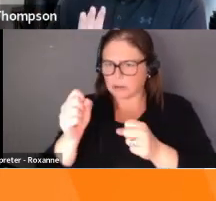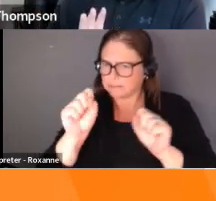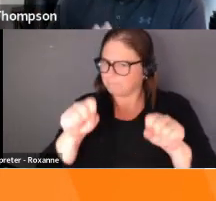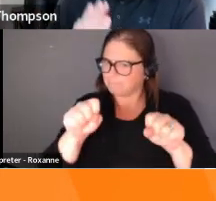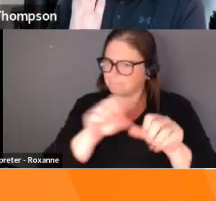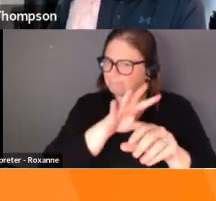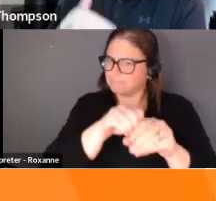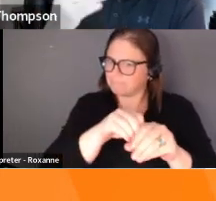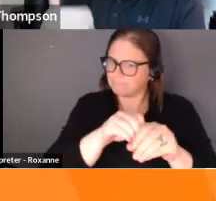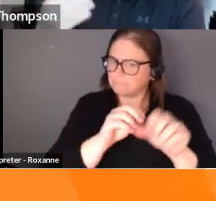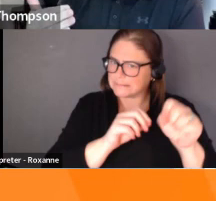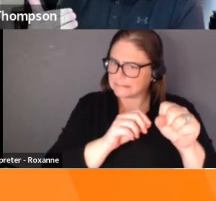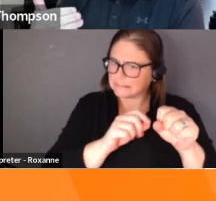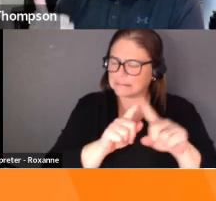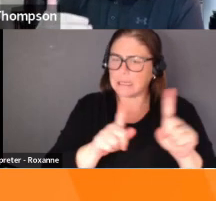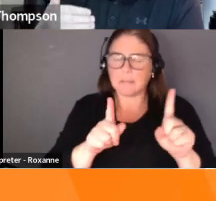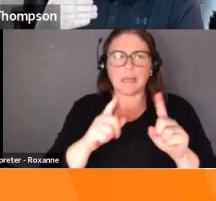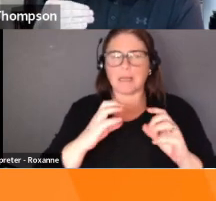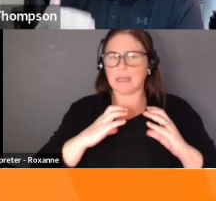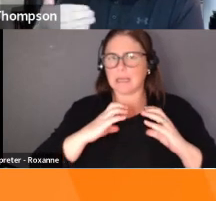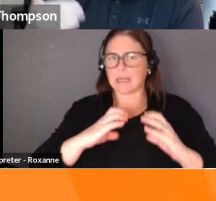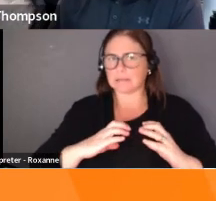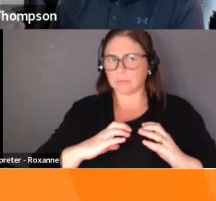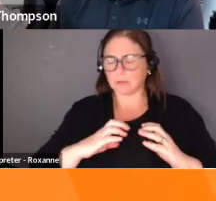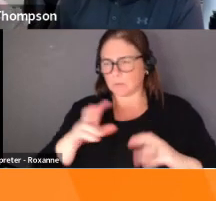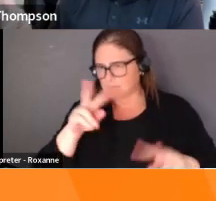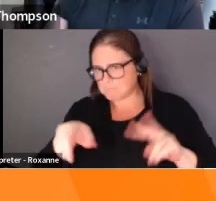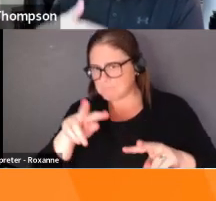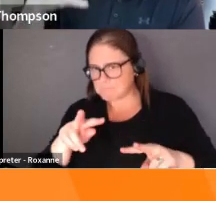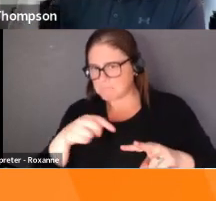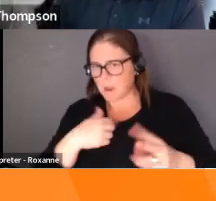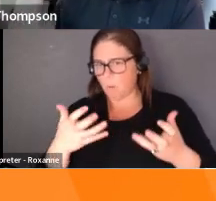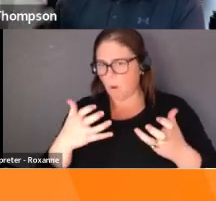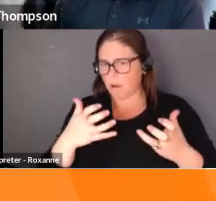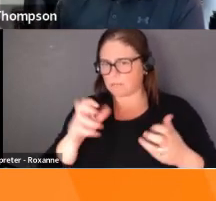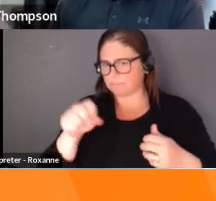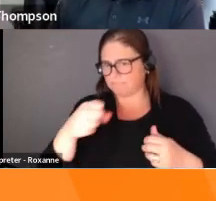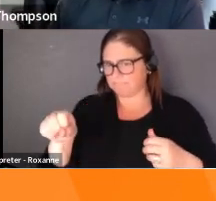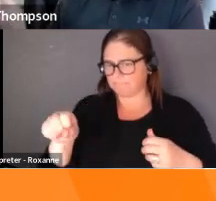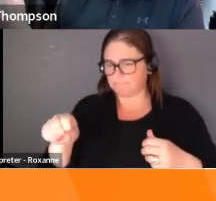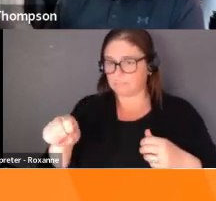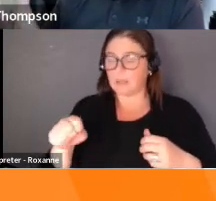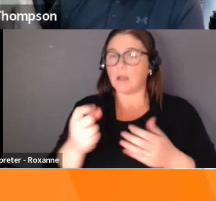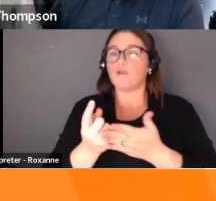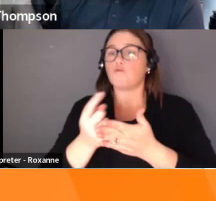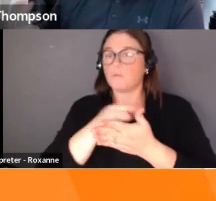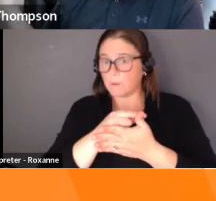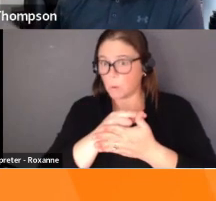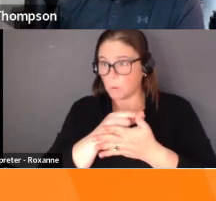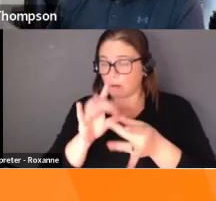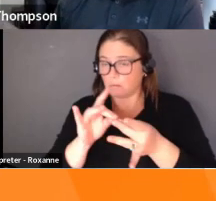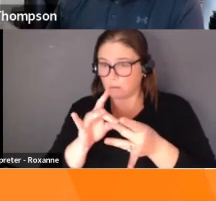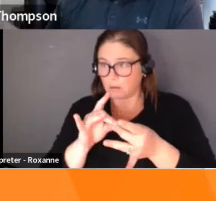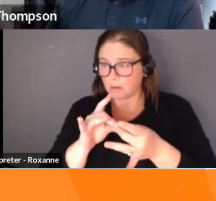at the end of the day, customers are going to determine whether or not it's what they want. Reviews are going to determine whether or not they want